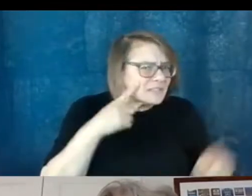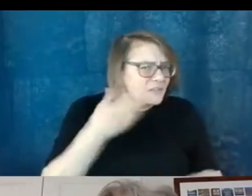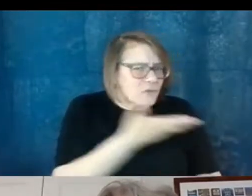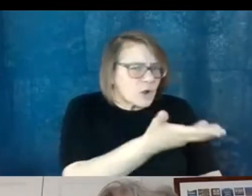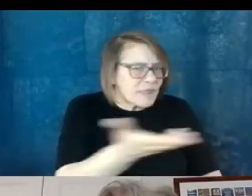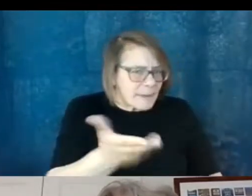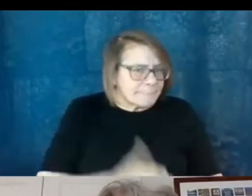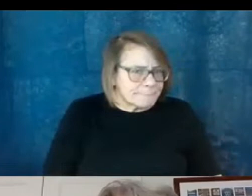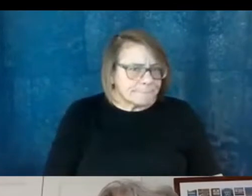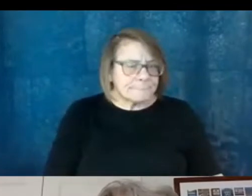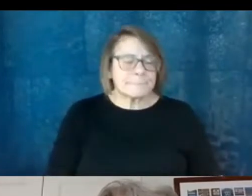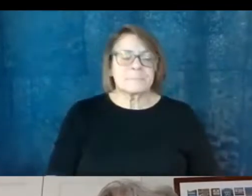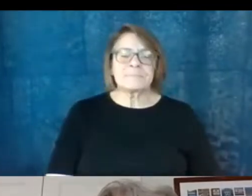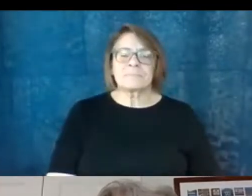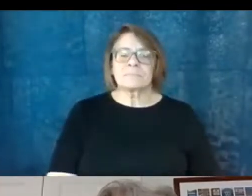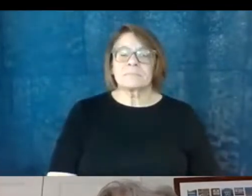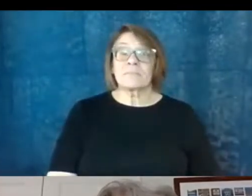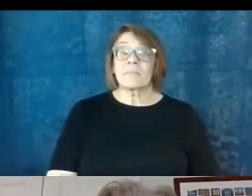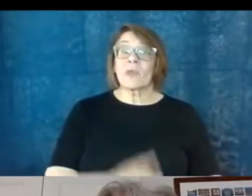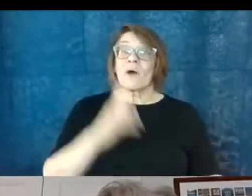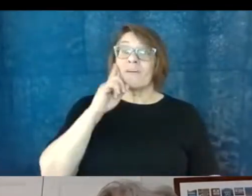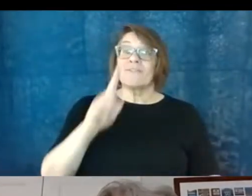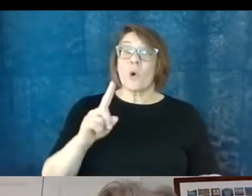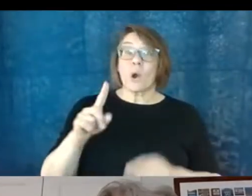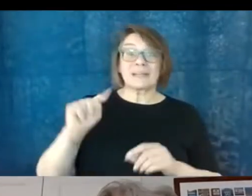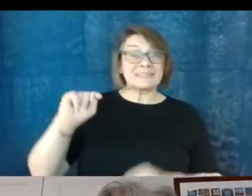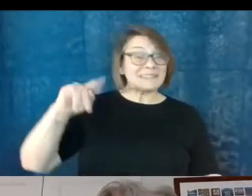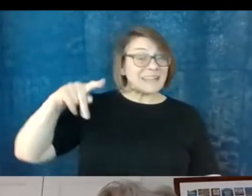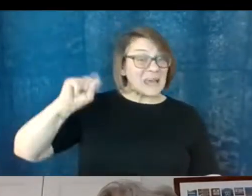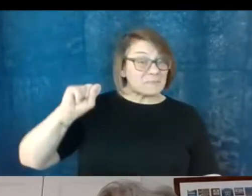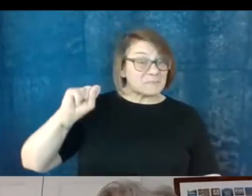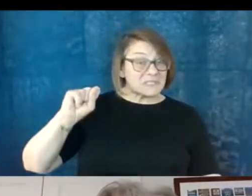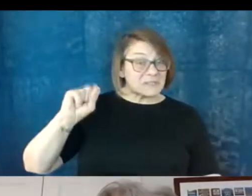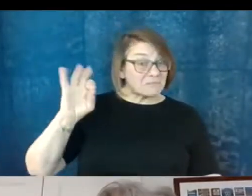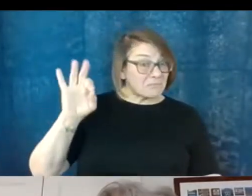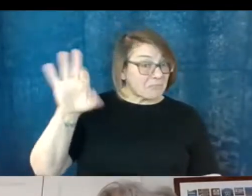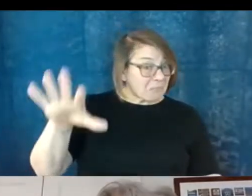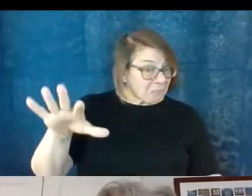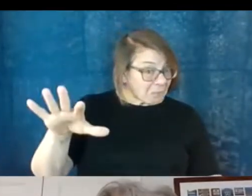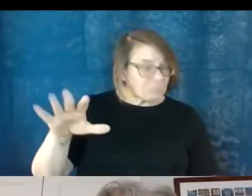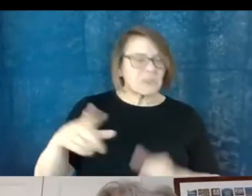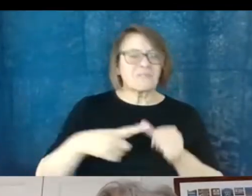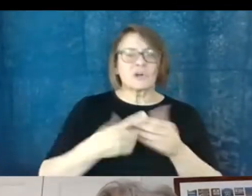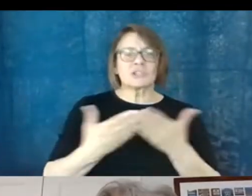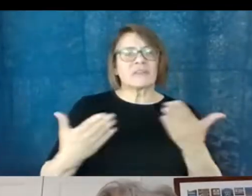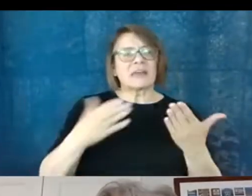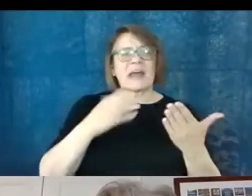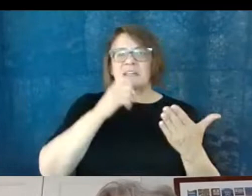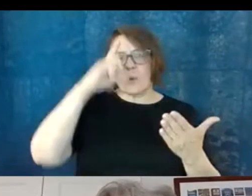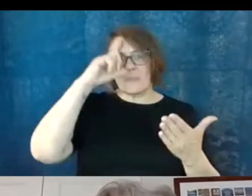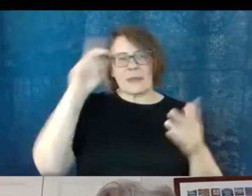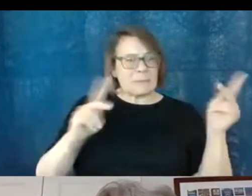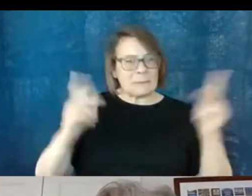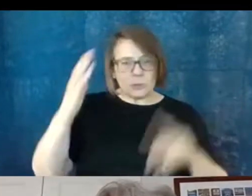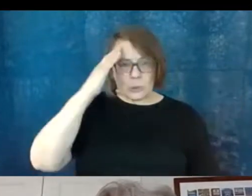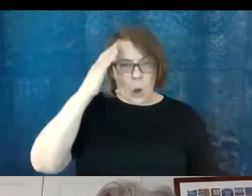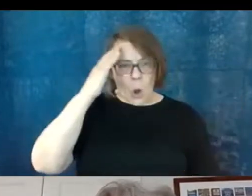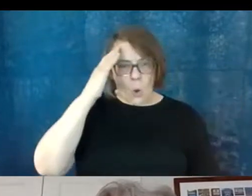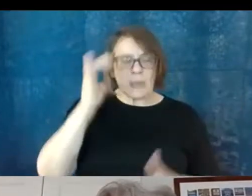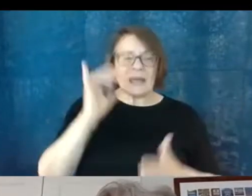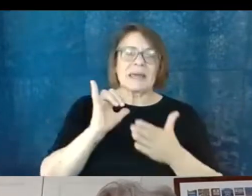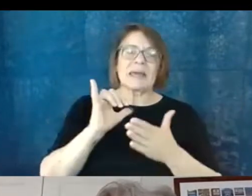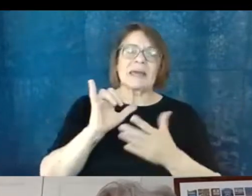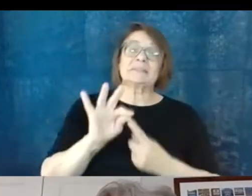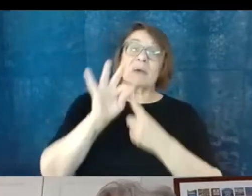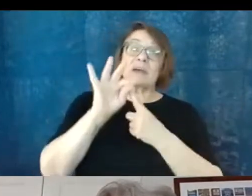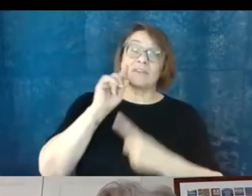them. In terms of tips, the first thing that I think not all consumers know about is that, especially